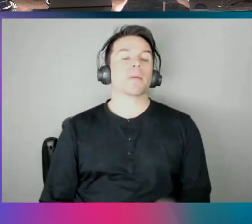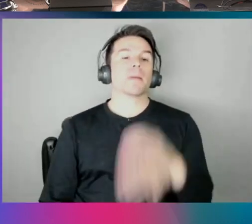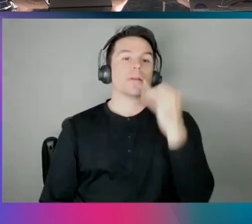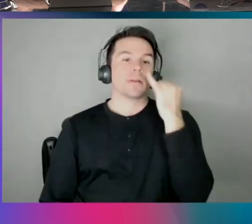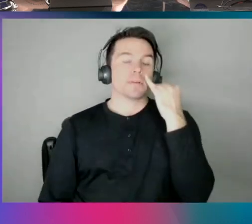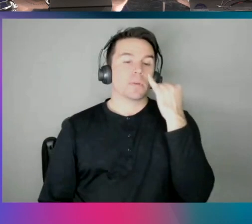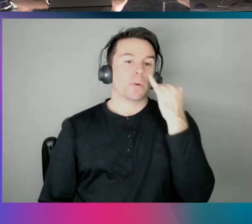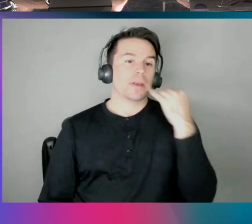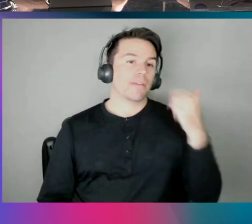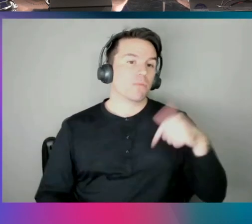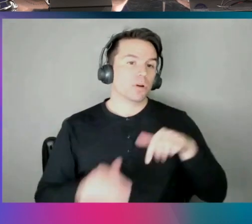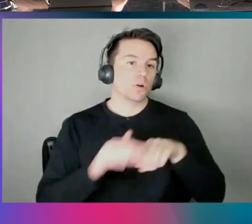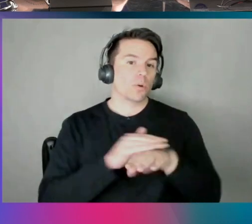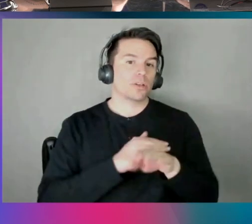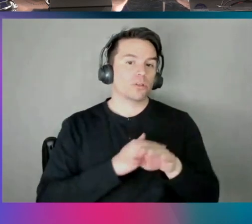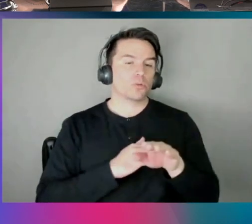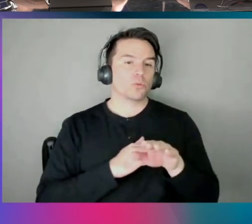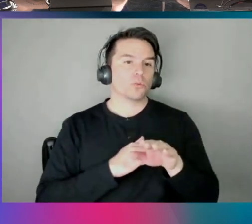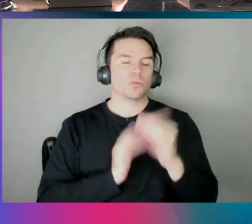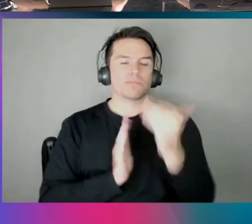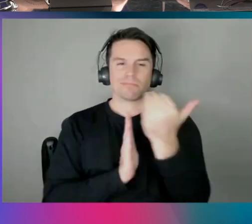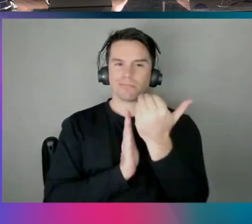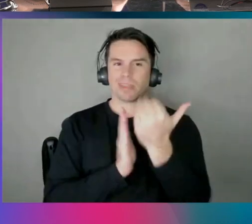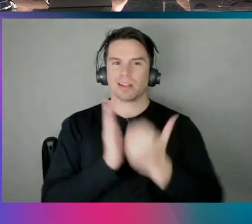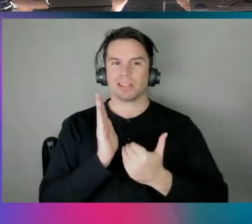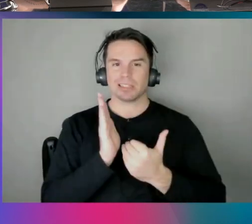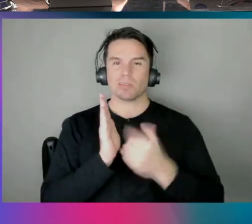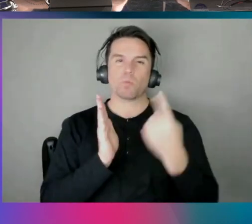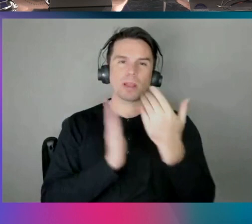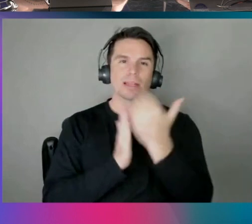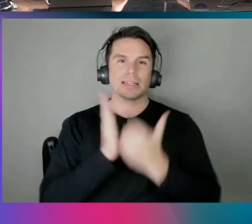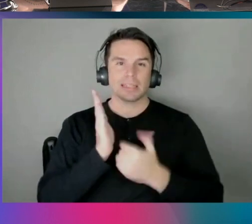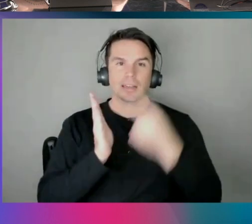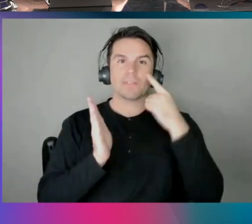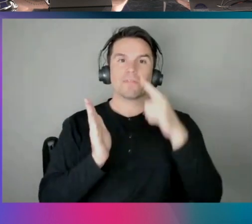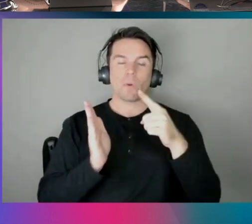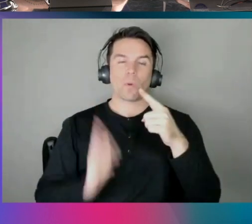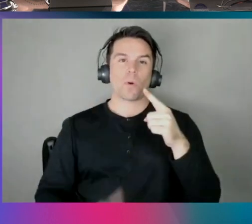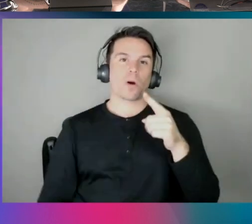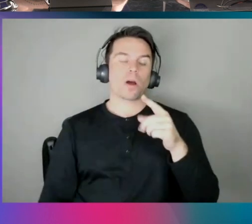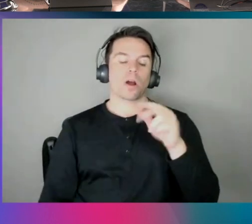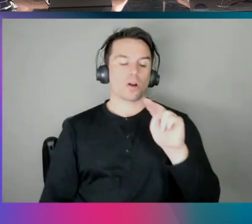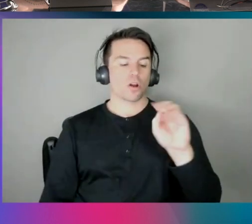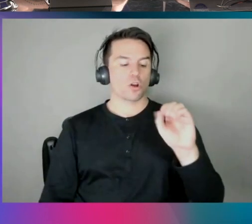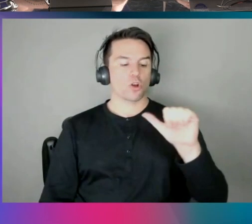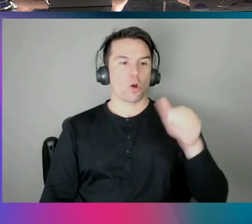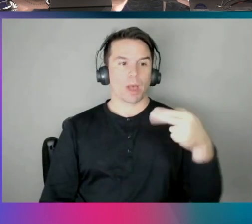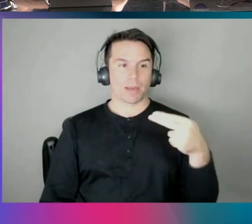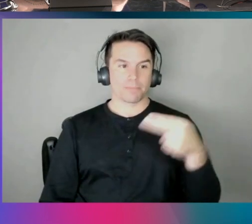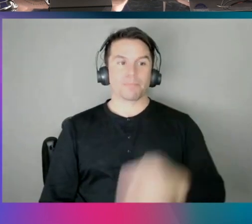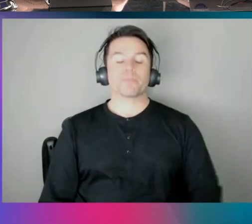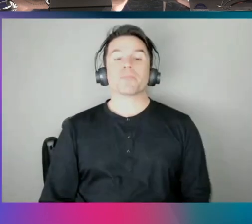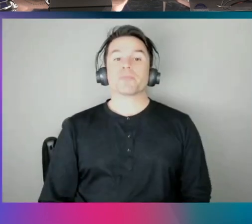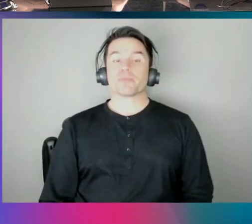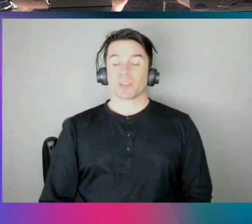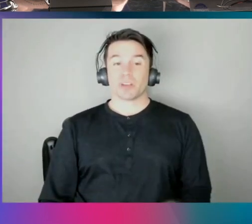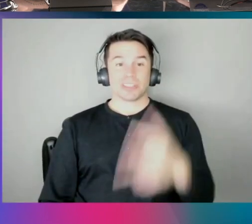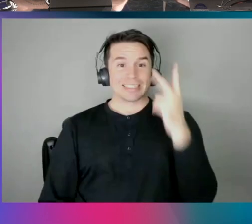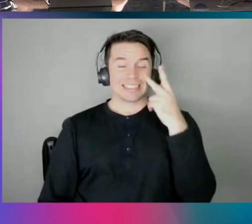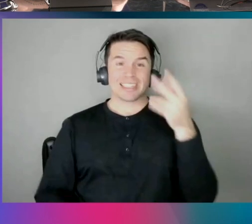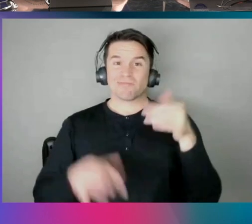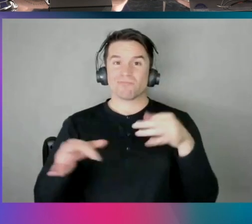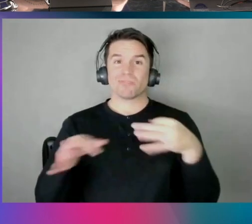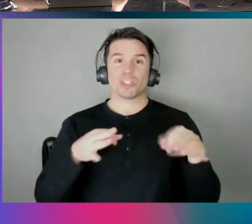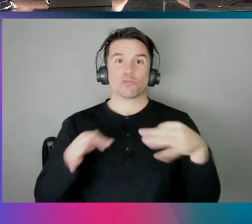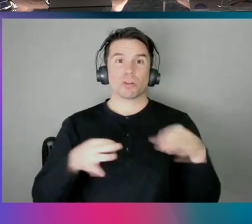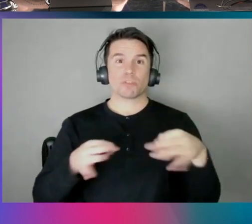this is the listing of one of the listings that we have from NOAA. we can see the description,